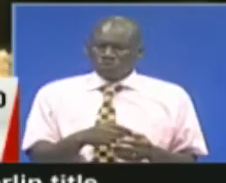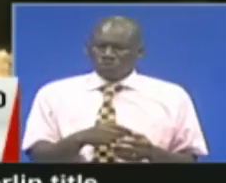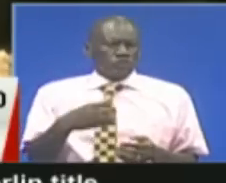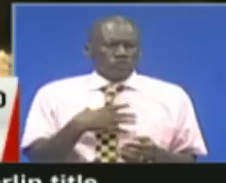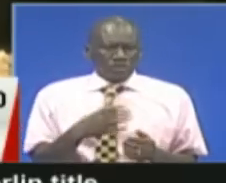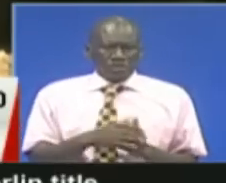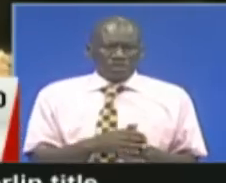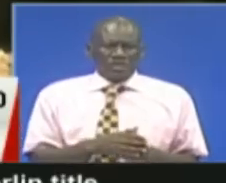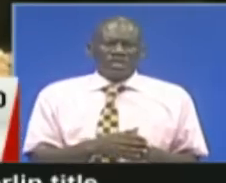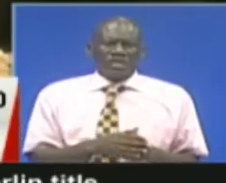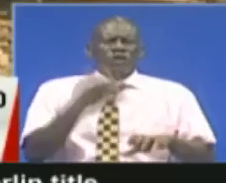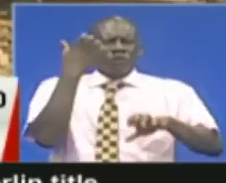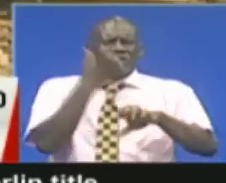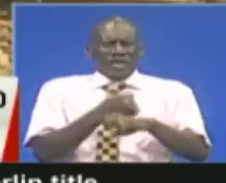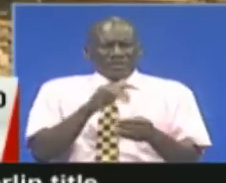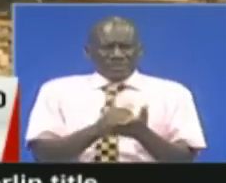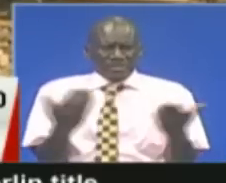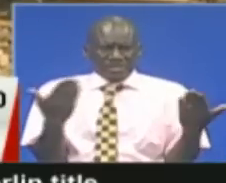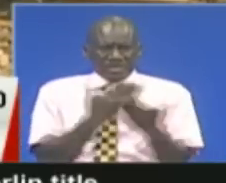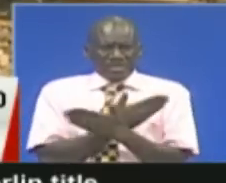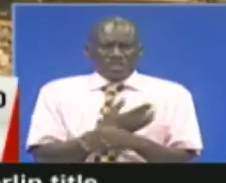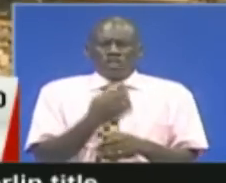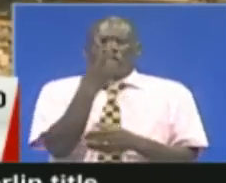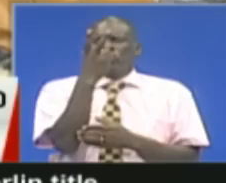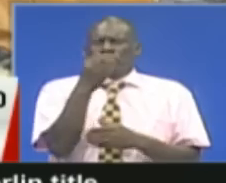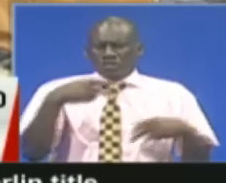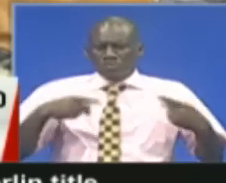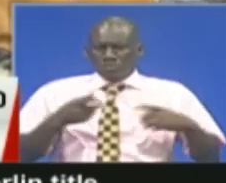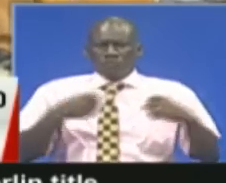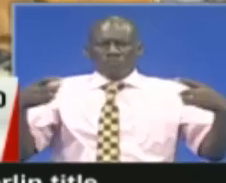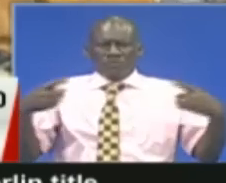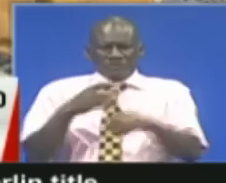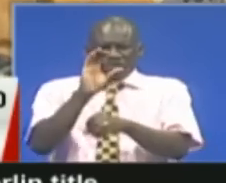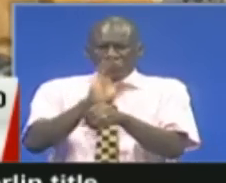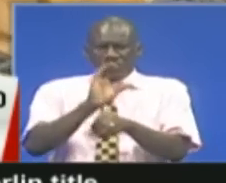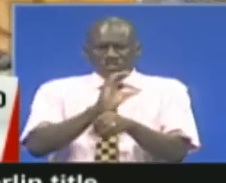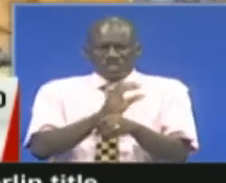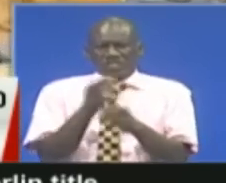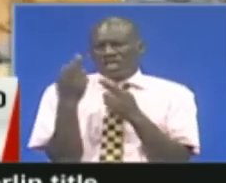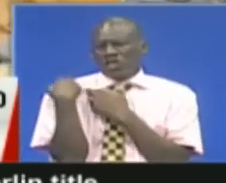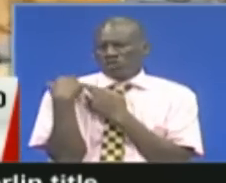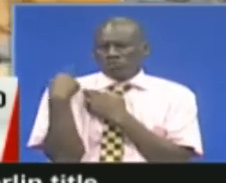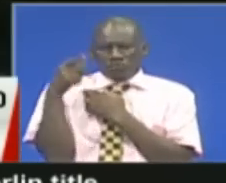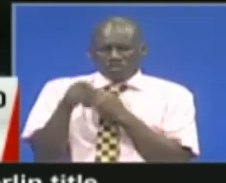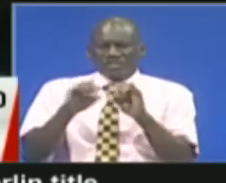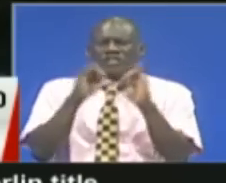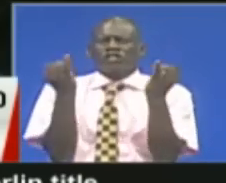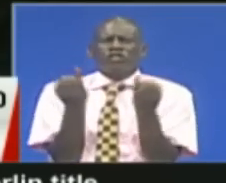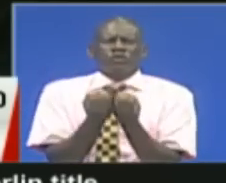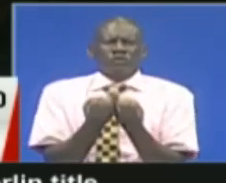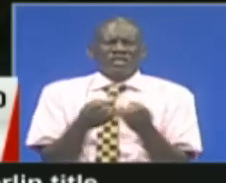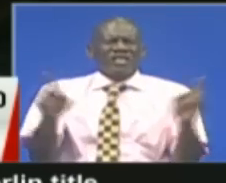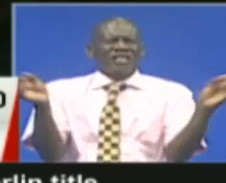that night. I never slept. About 20 people from different churches are in charge of the institution. They